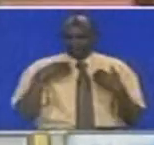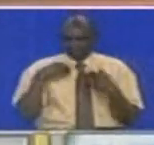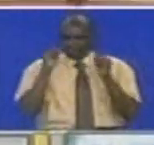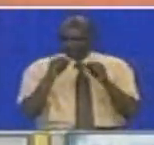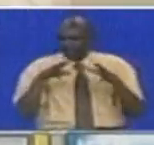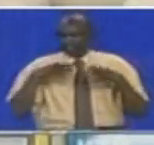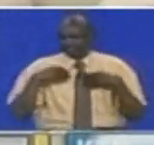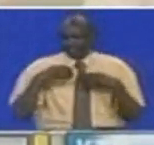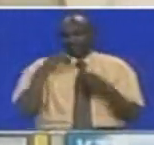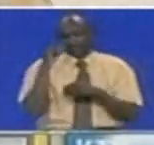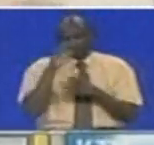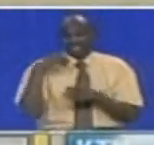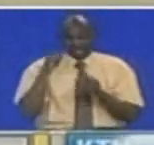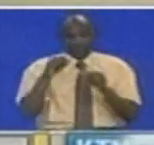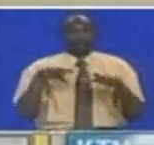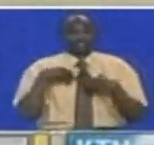by most Kenyans.